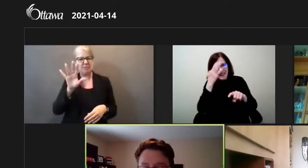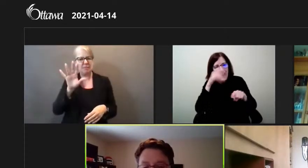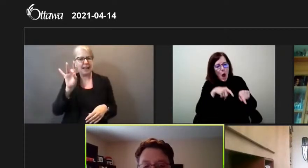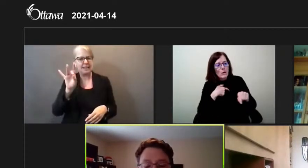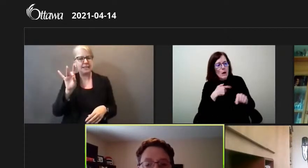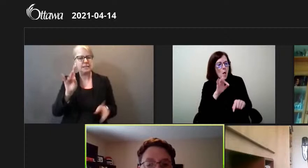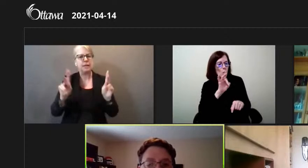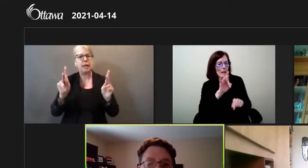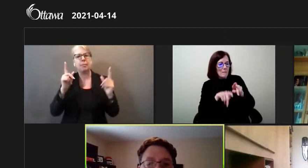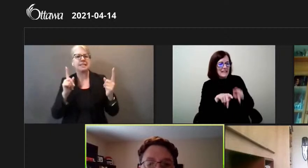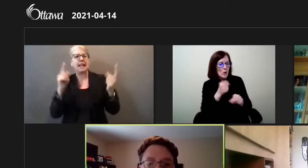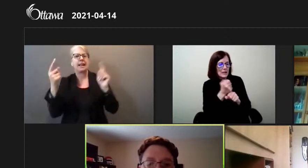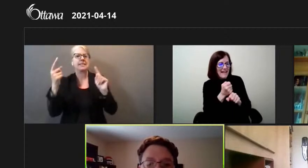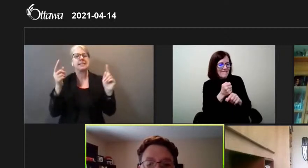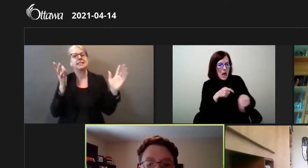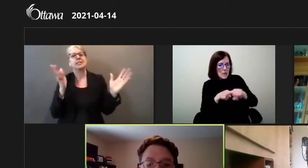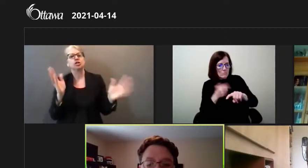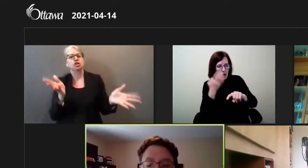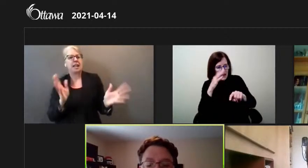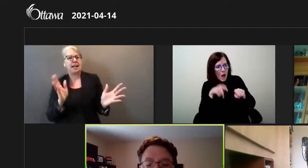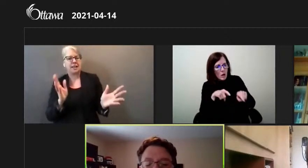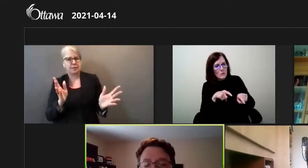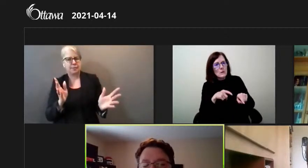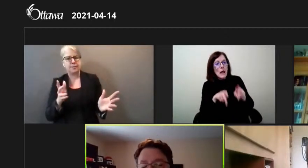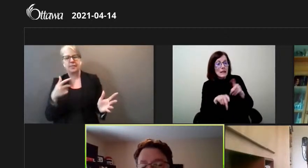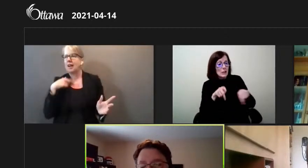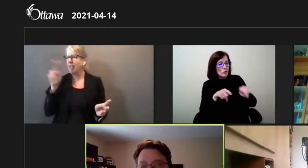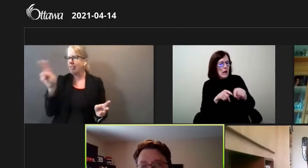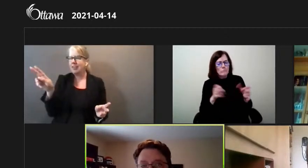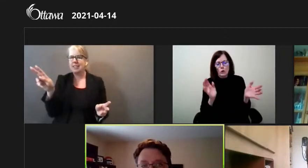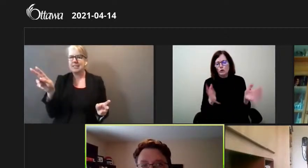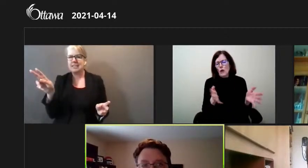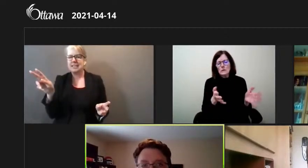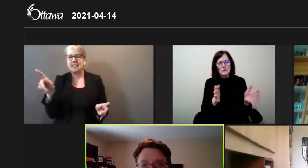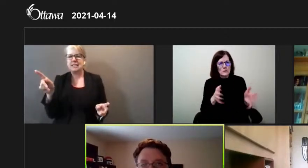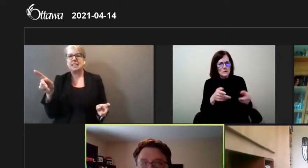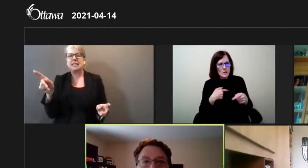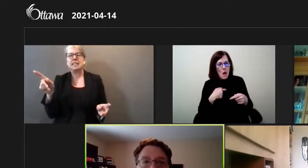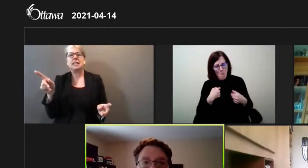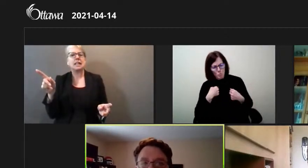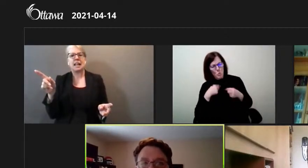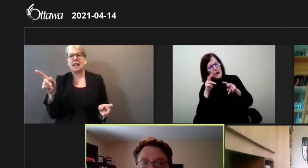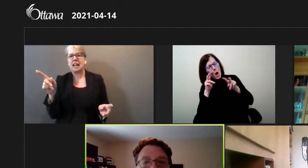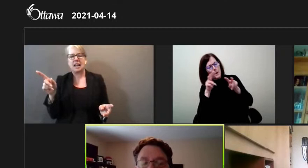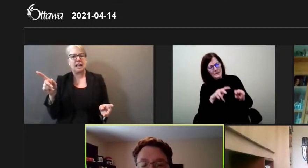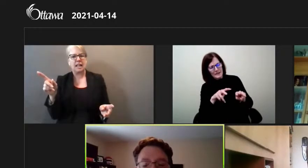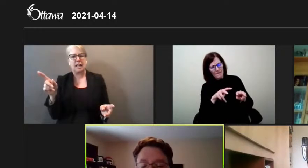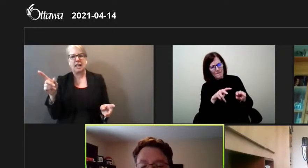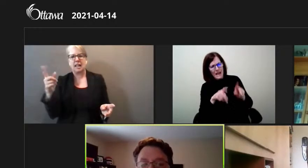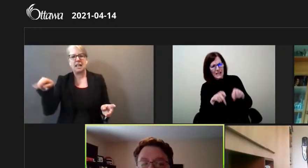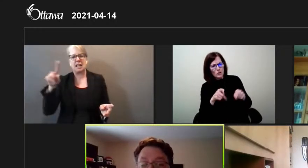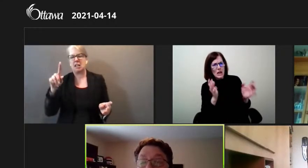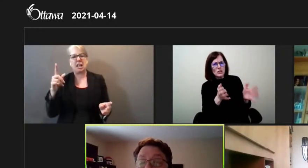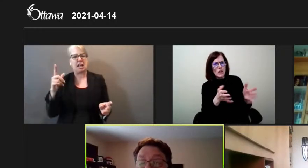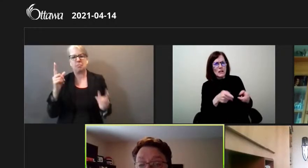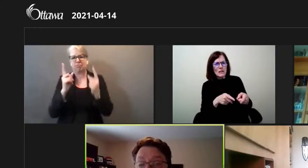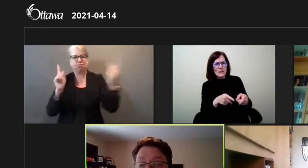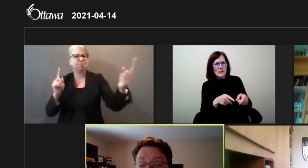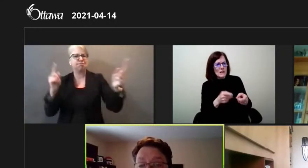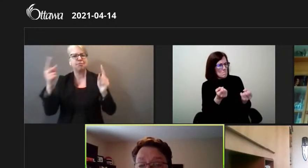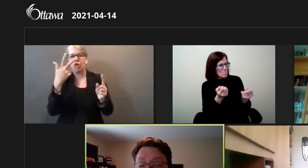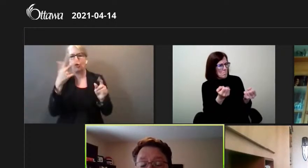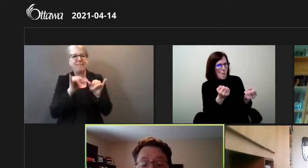standing around talking, and as I looked and it said, well, they're none of them is more than 3 feet away from another